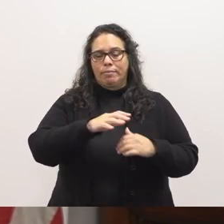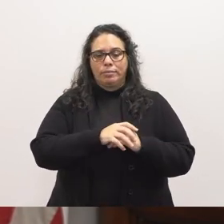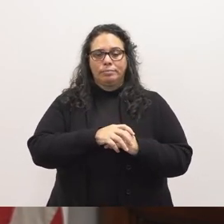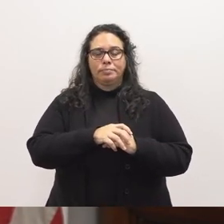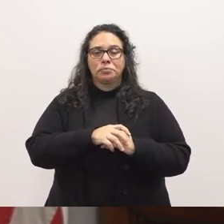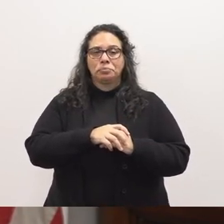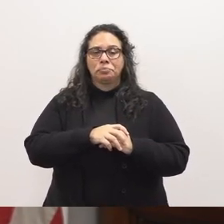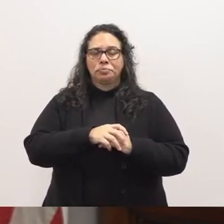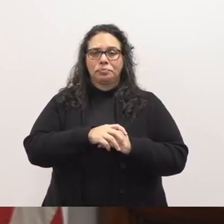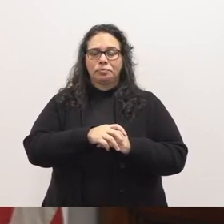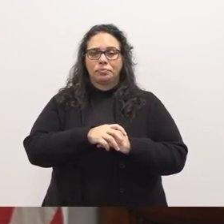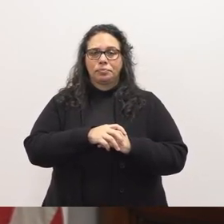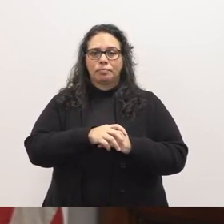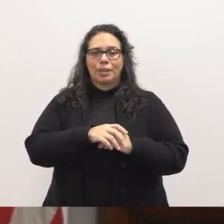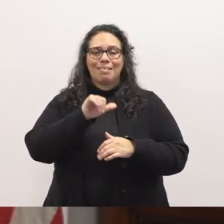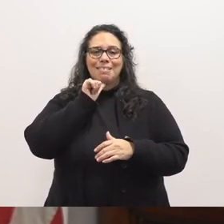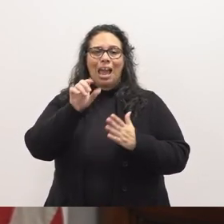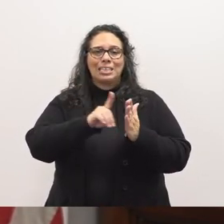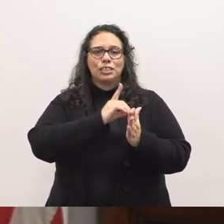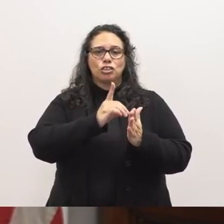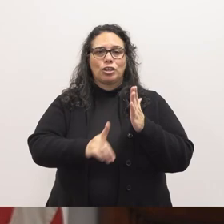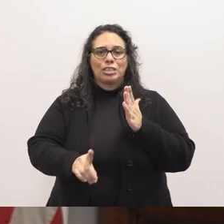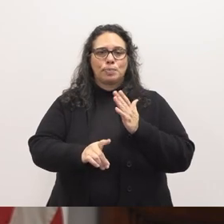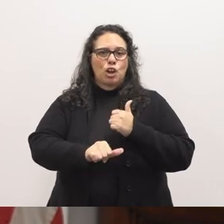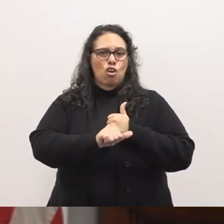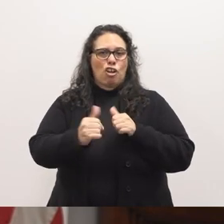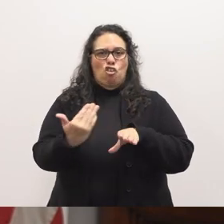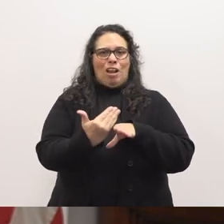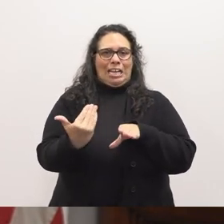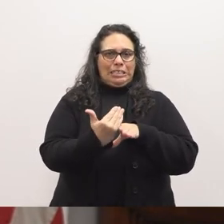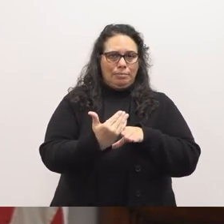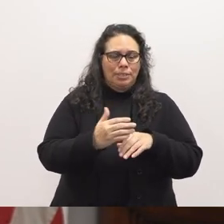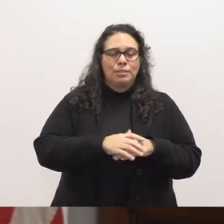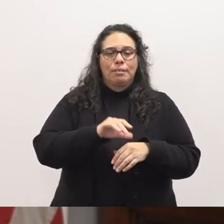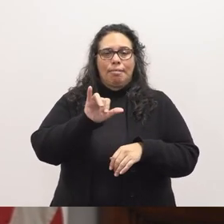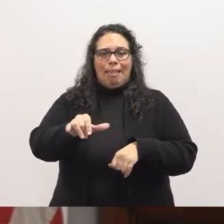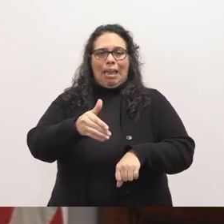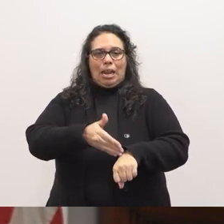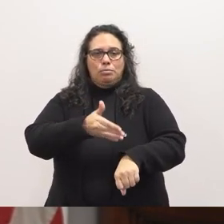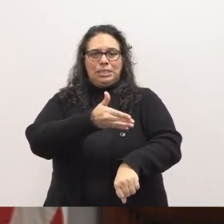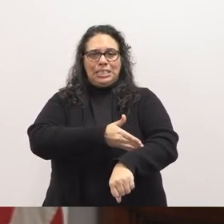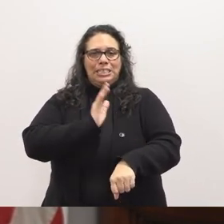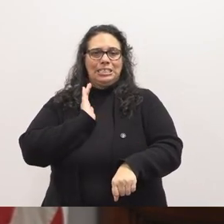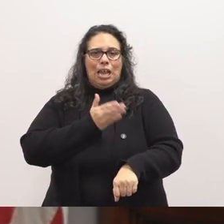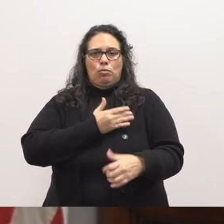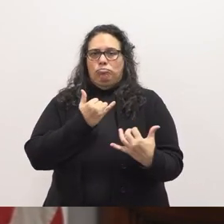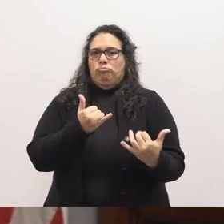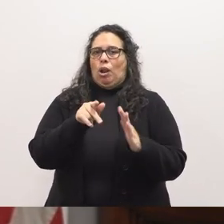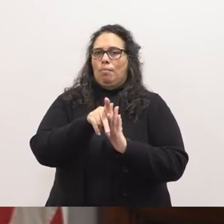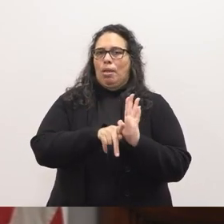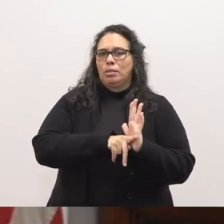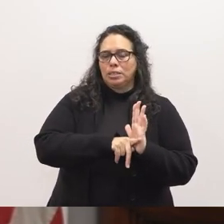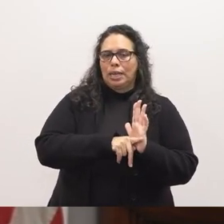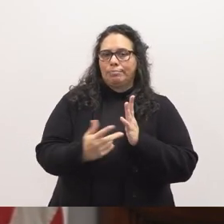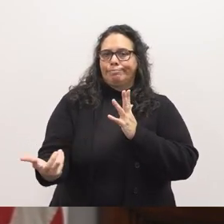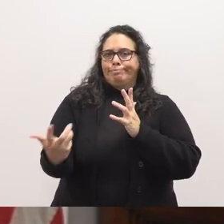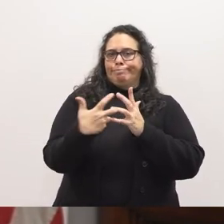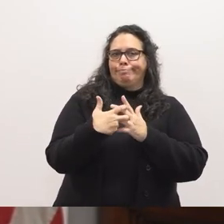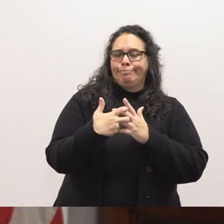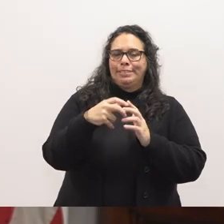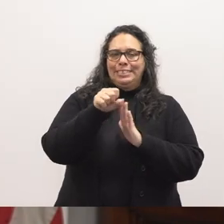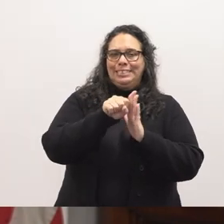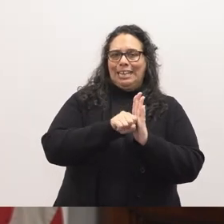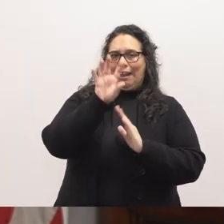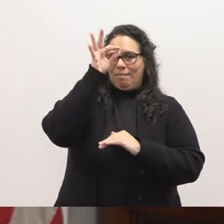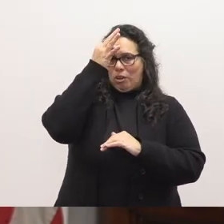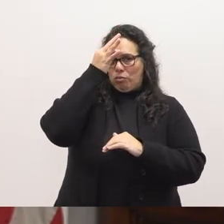5145. around non-discrimination and harassment. So this updates our policy in alignment with state and federal